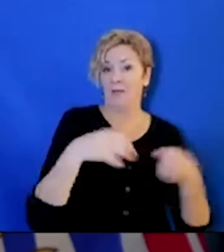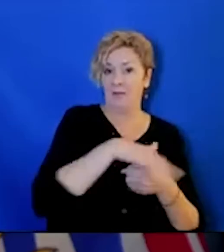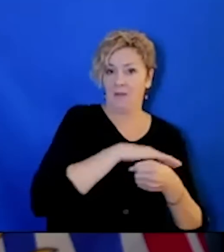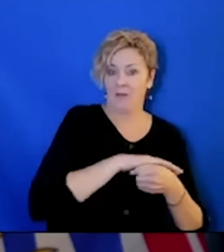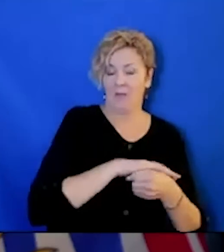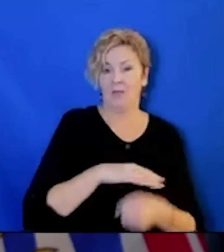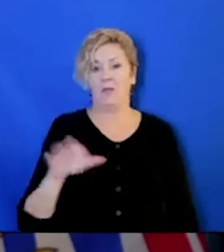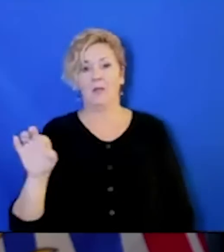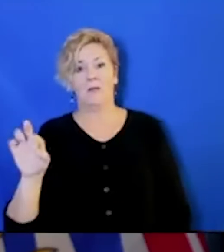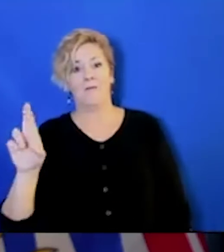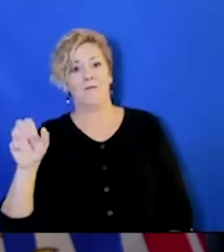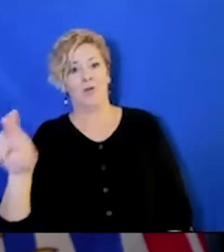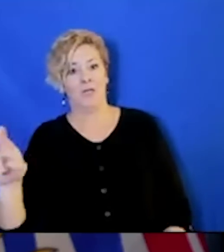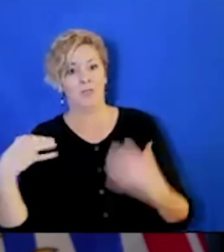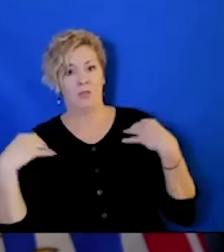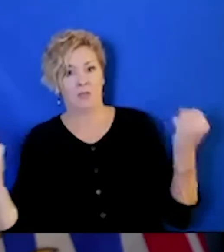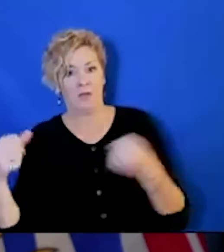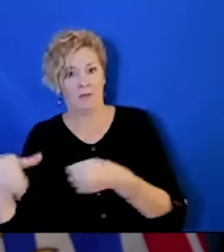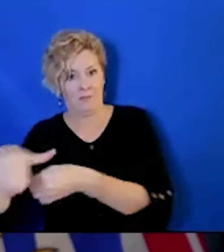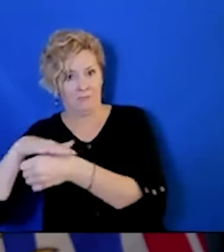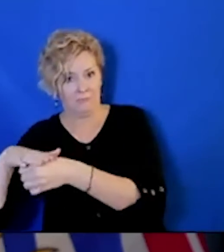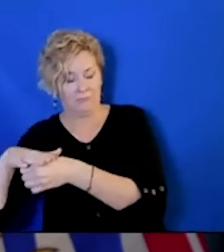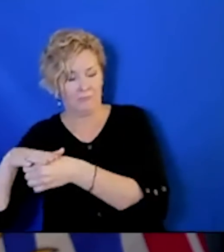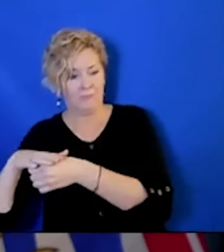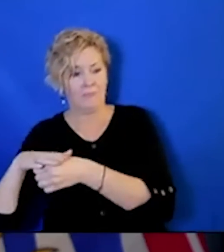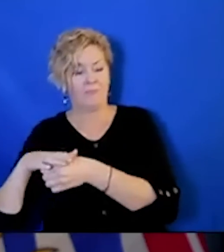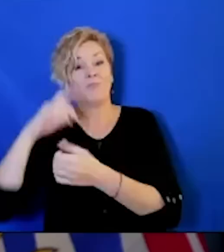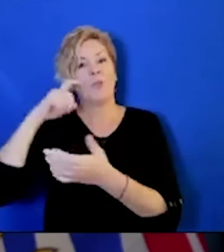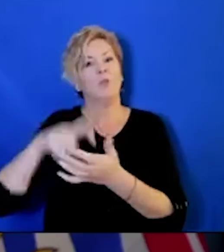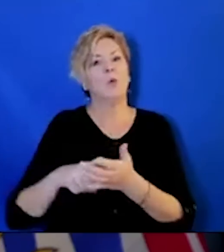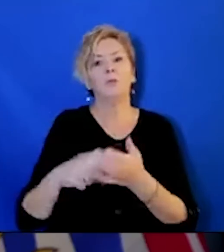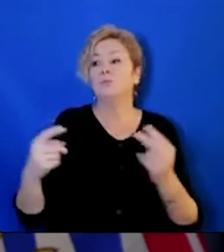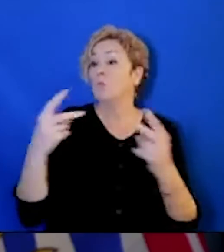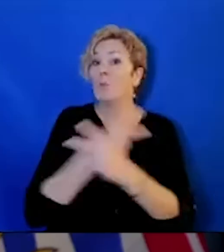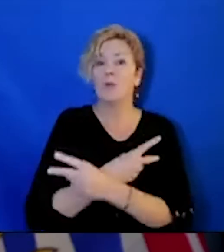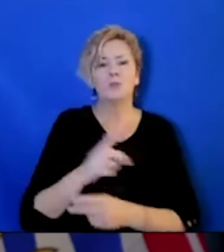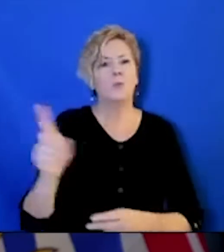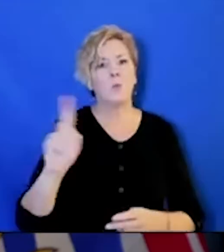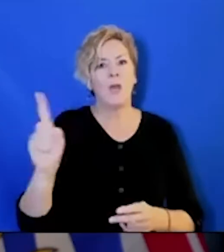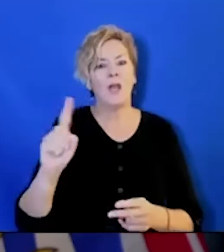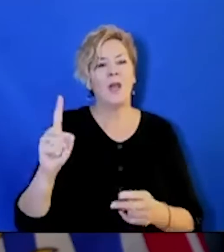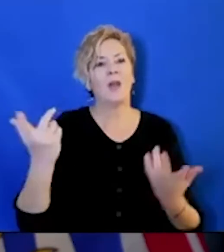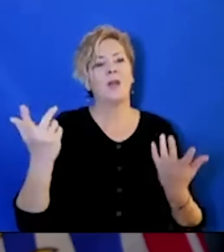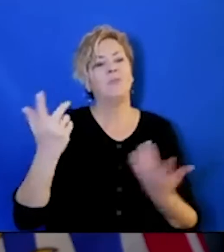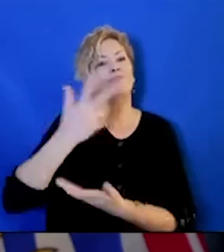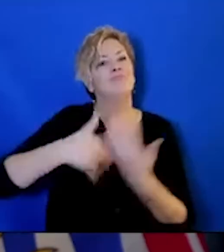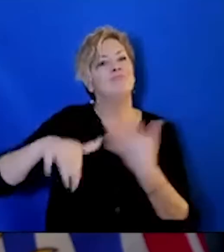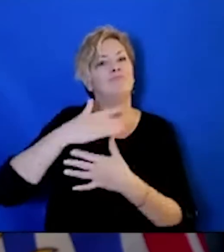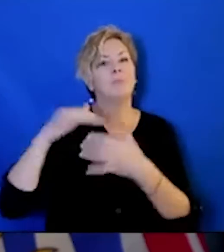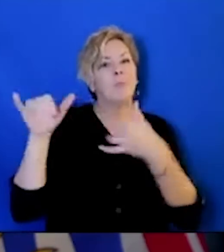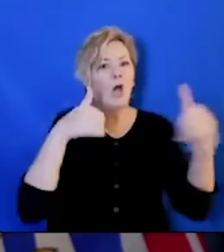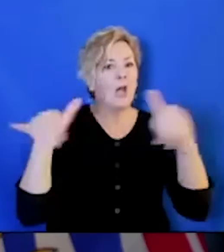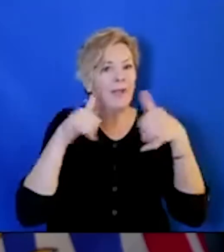becoming infected in those regions, we saw that the virus was being spread in social gatherings in people's homes, whether it was a birthday